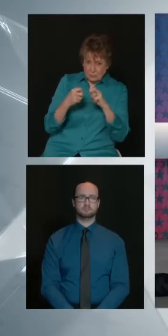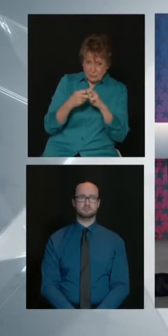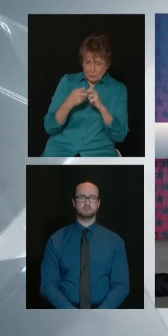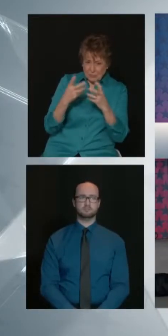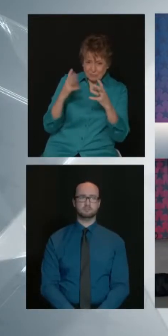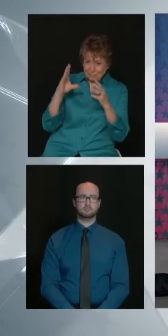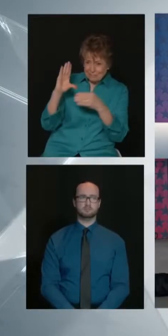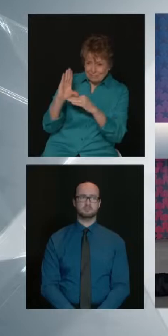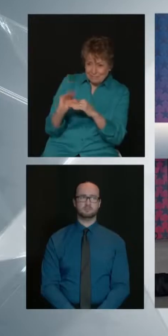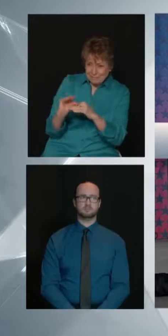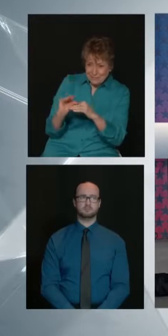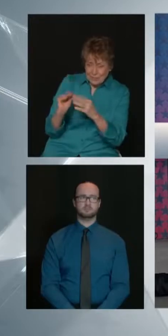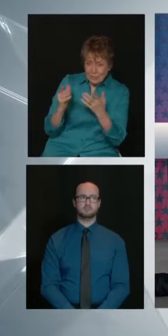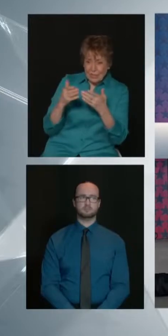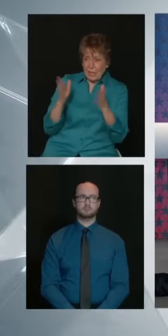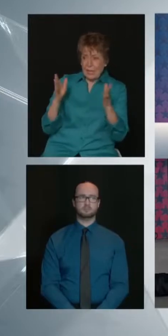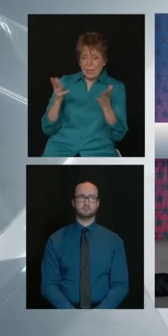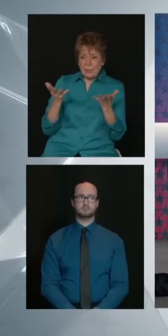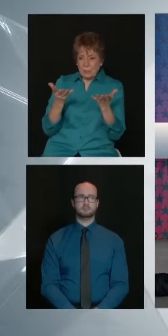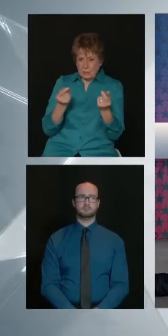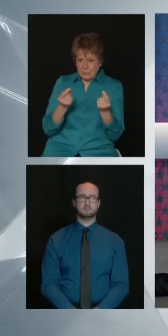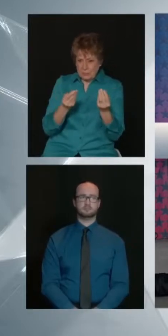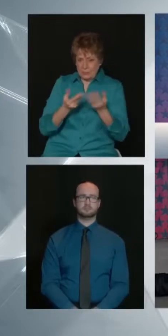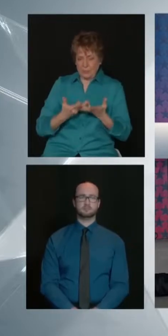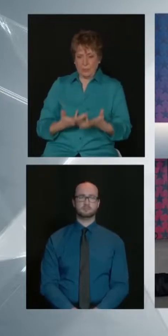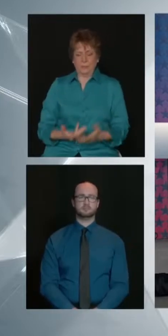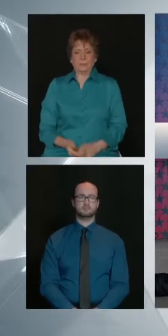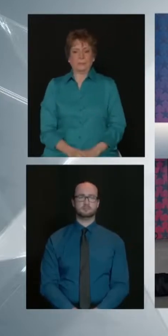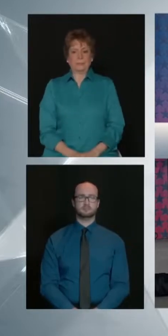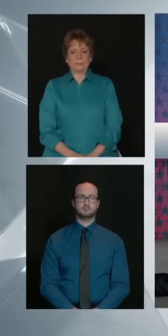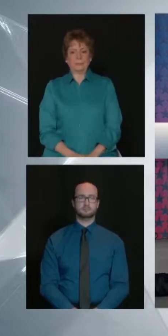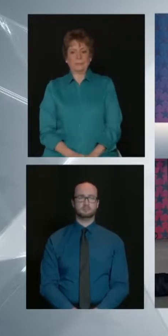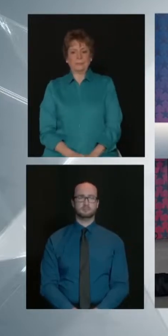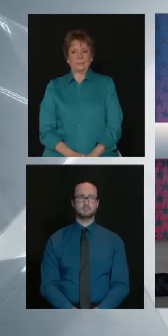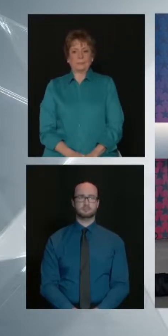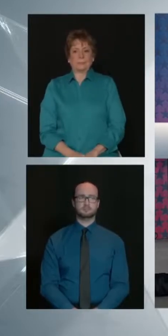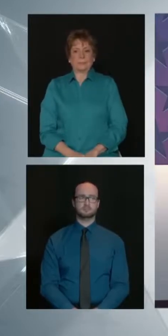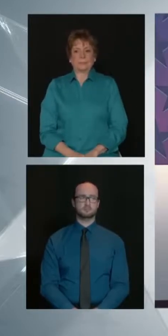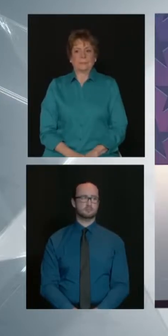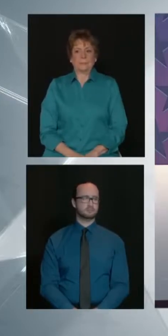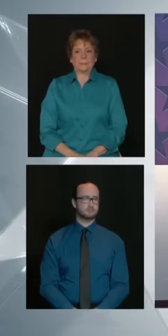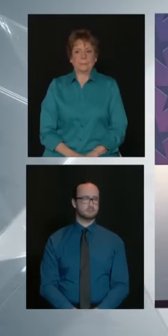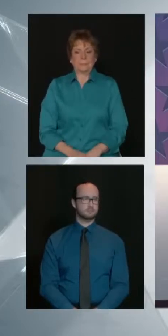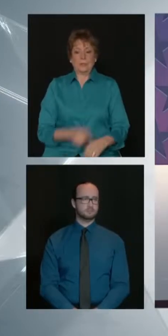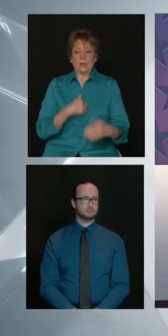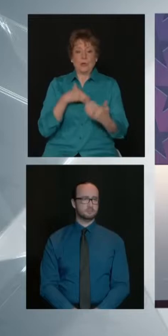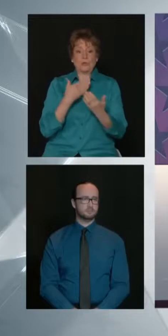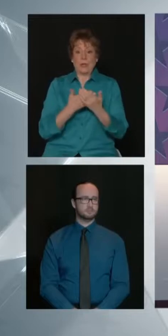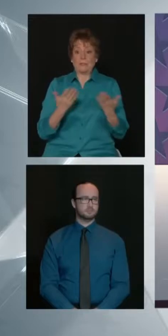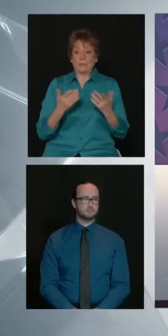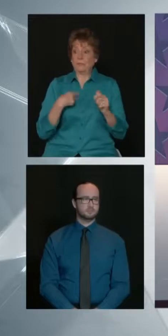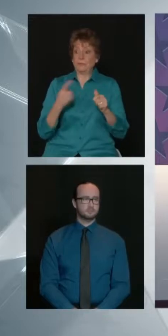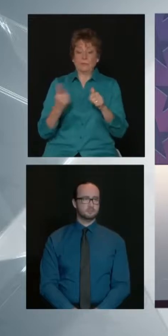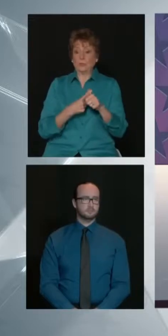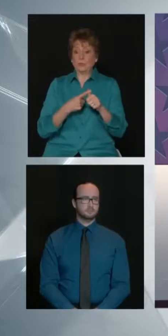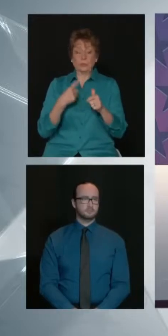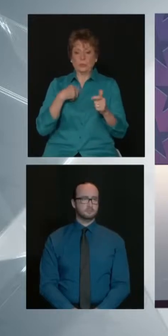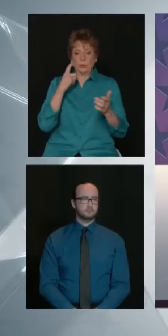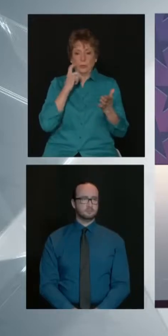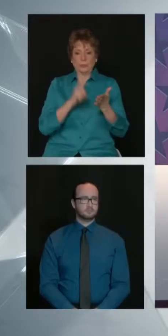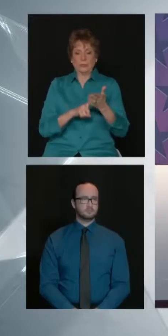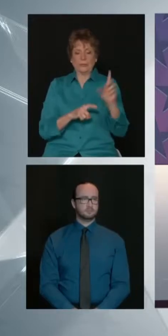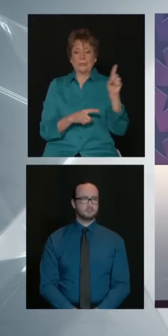country? You know, when I got to Washington, D.C., one of the first things I realized was that Democrats don't understand this